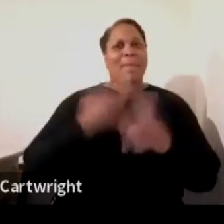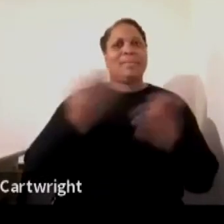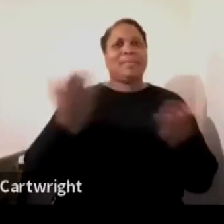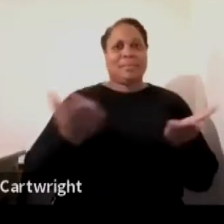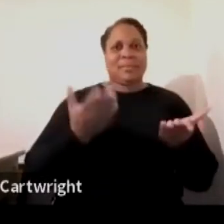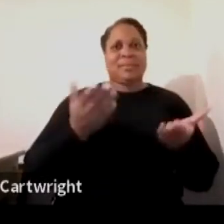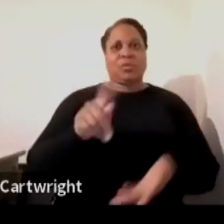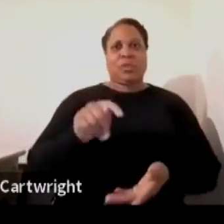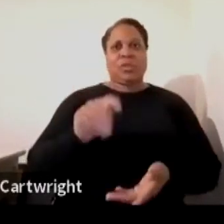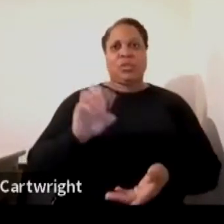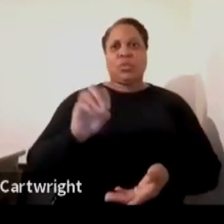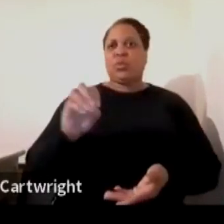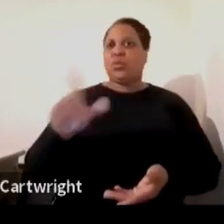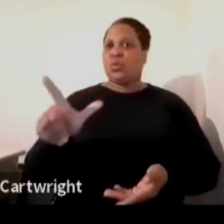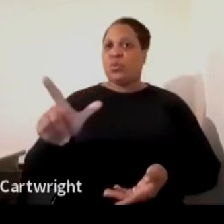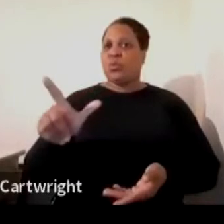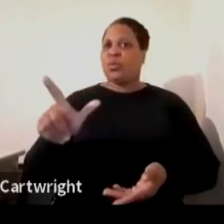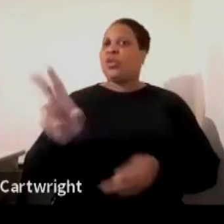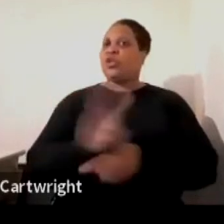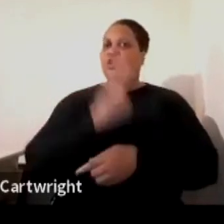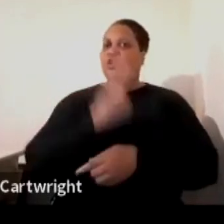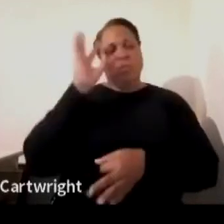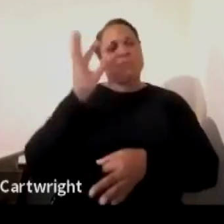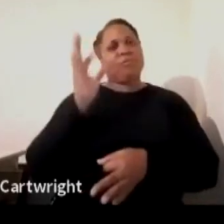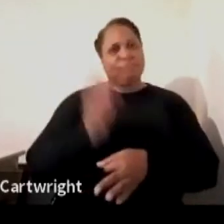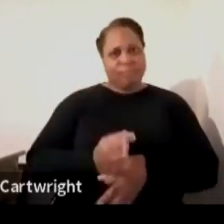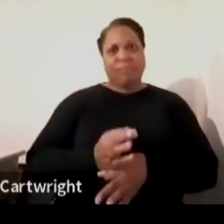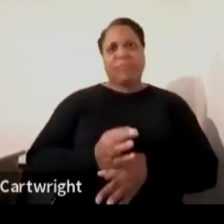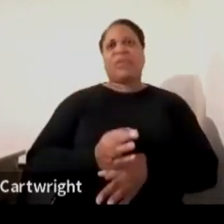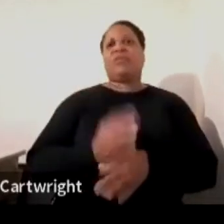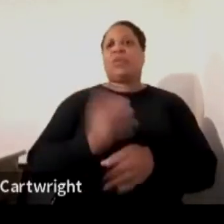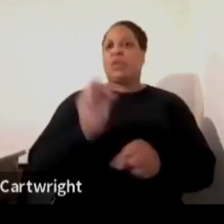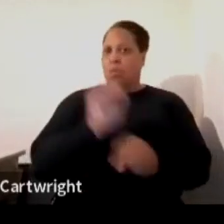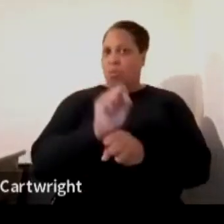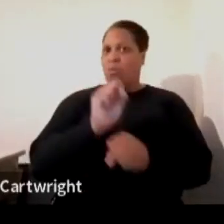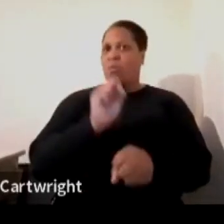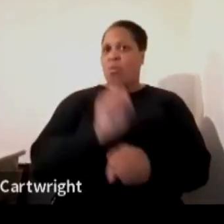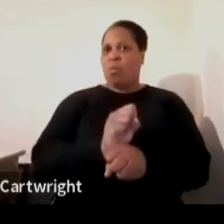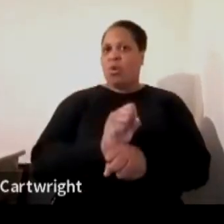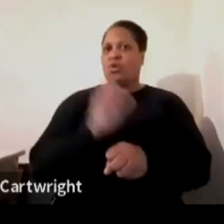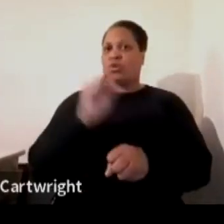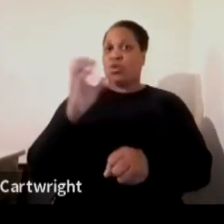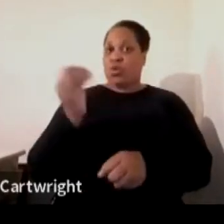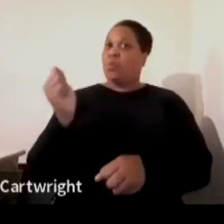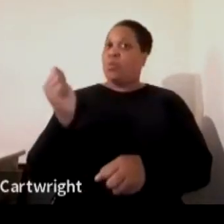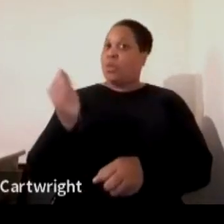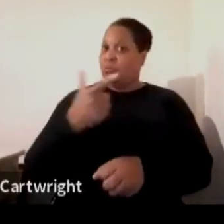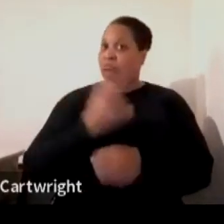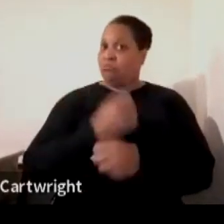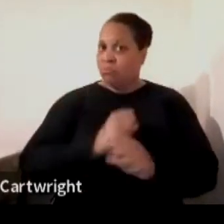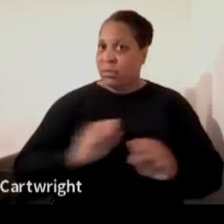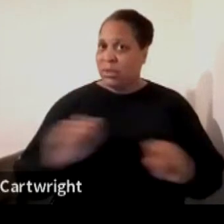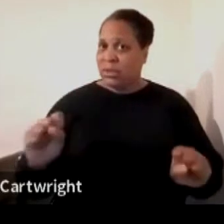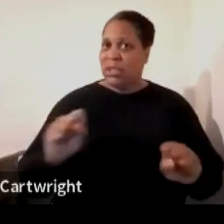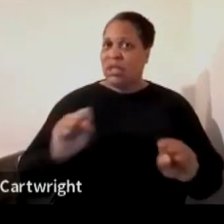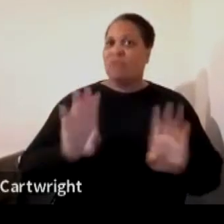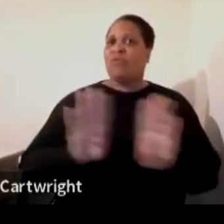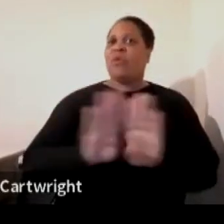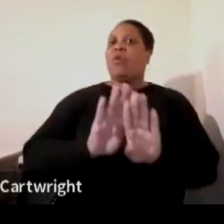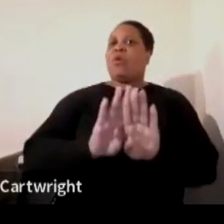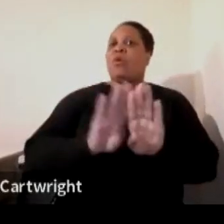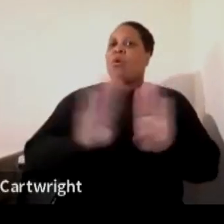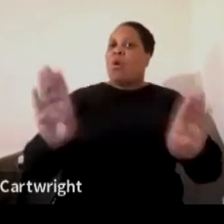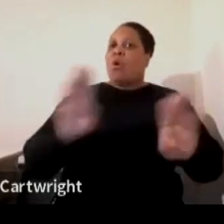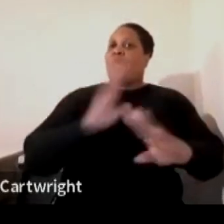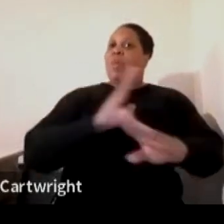can use safely and effectively to get ourselves safe and open up the borders.